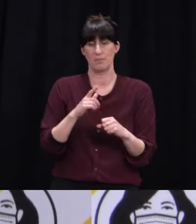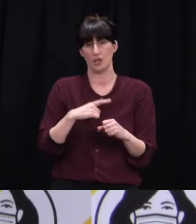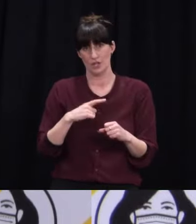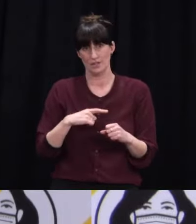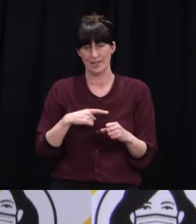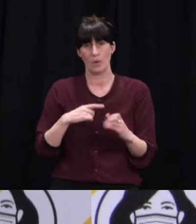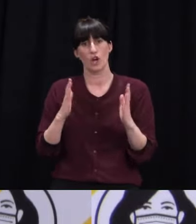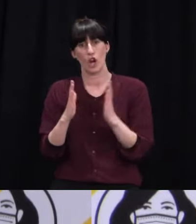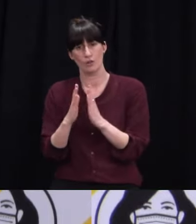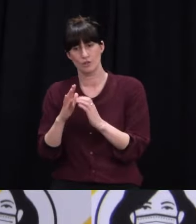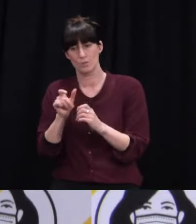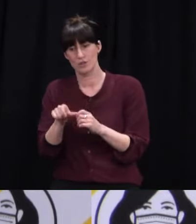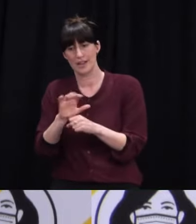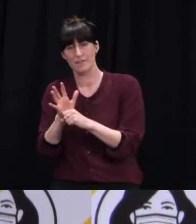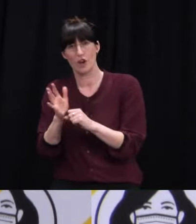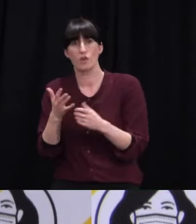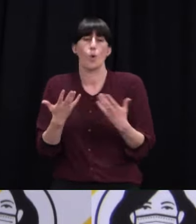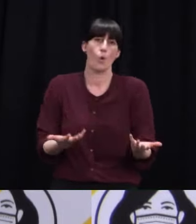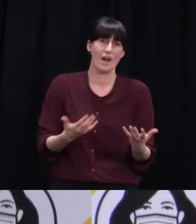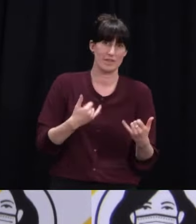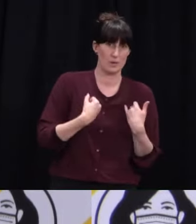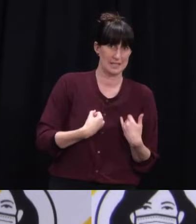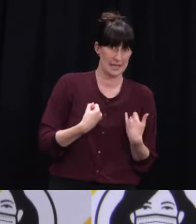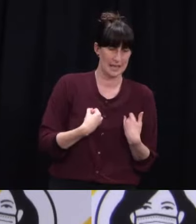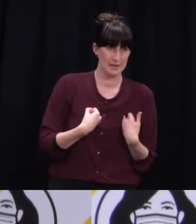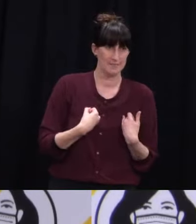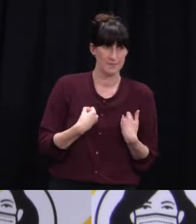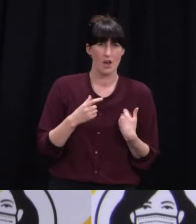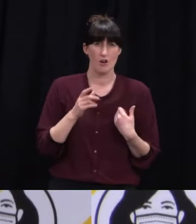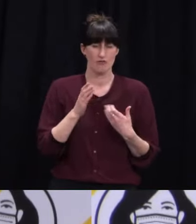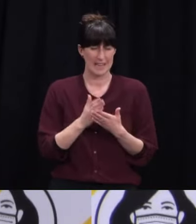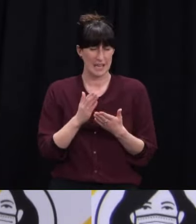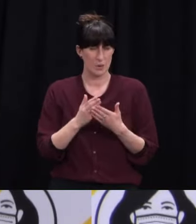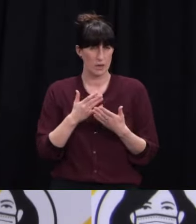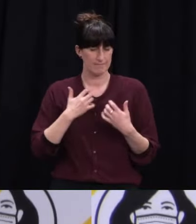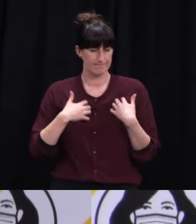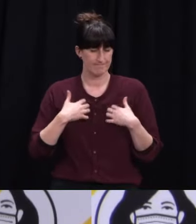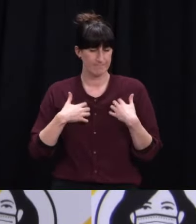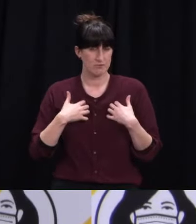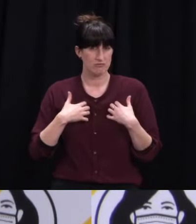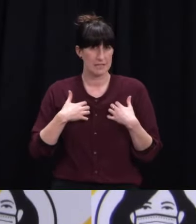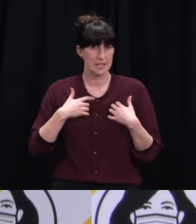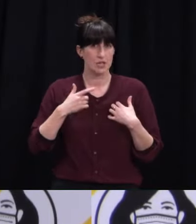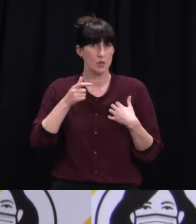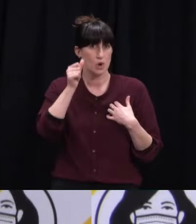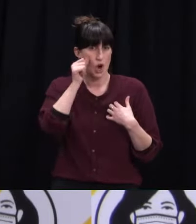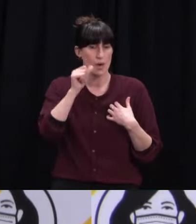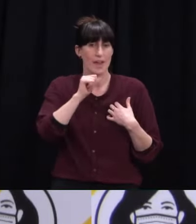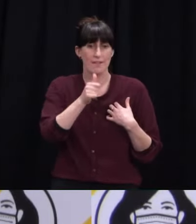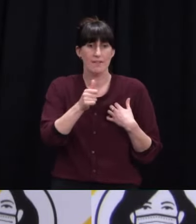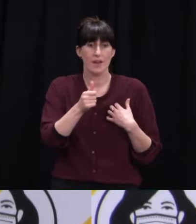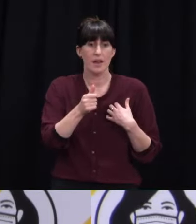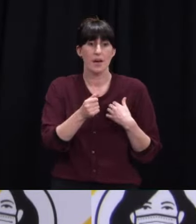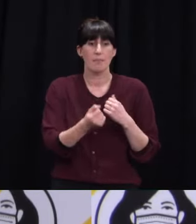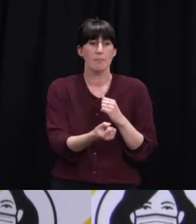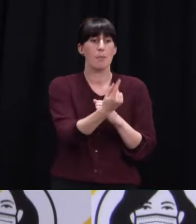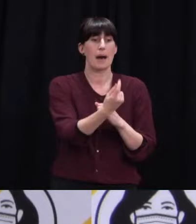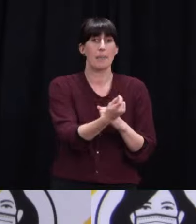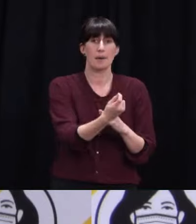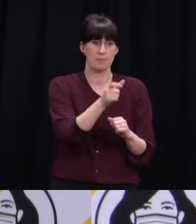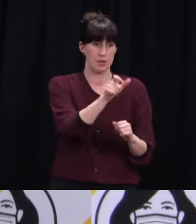there's, what we're really looking for, are there cases popping up that don't appear to be linked, either